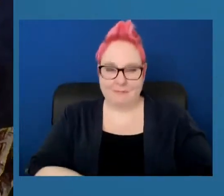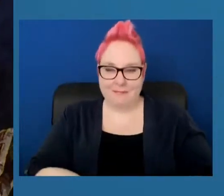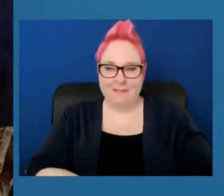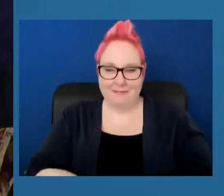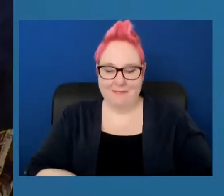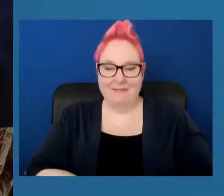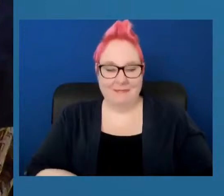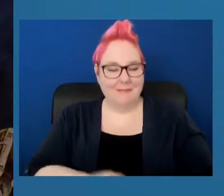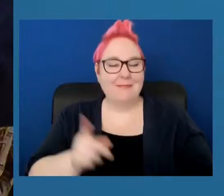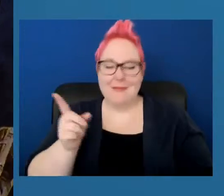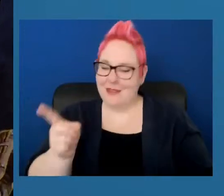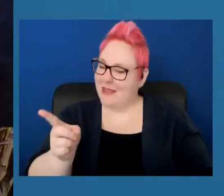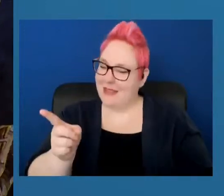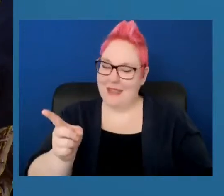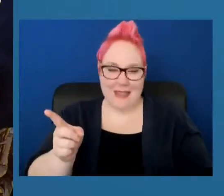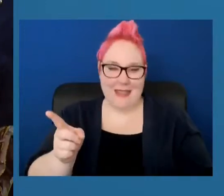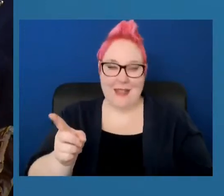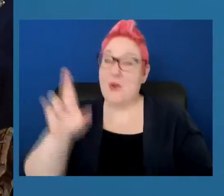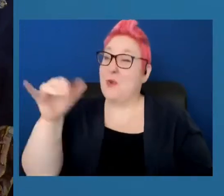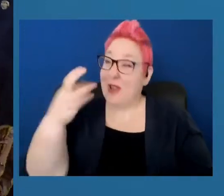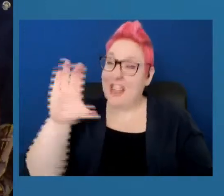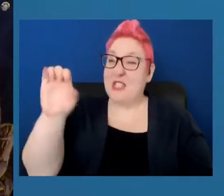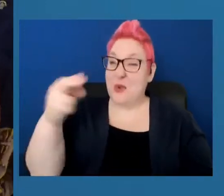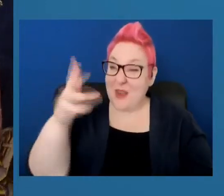has been Rich.